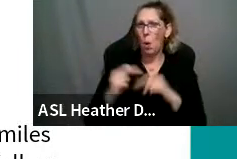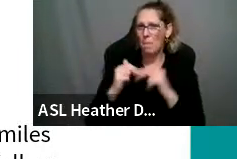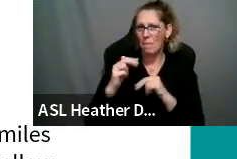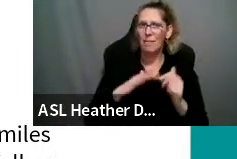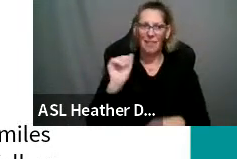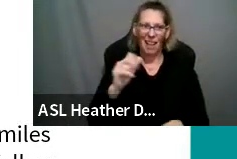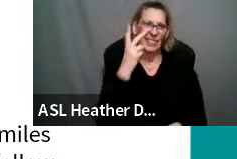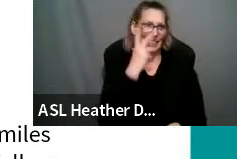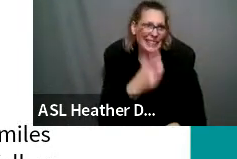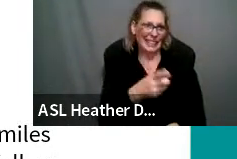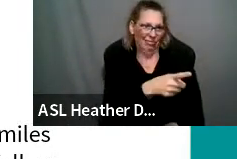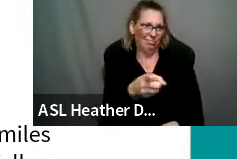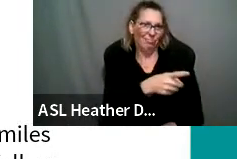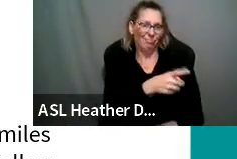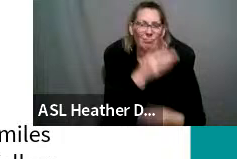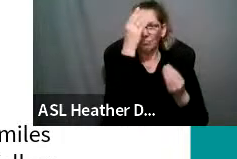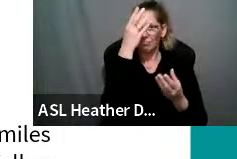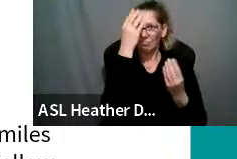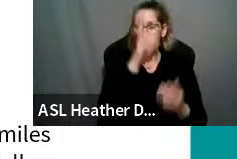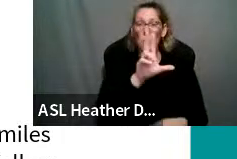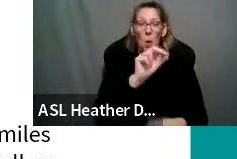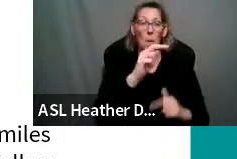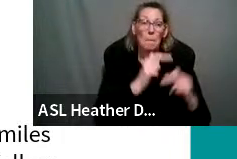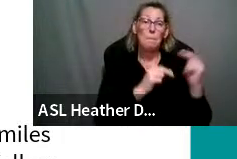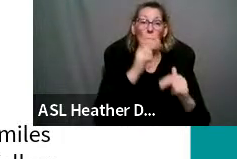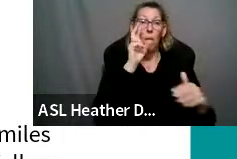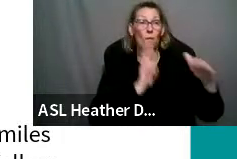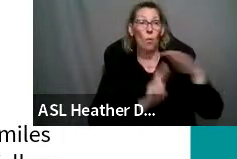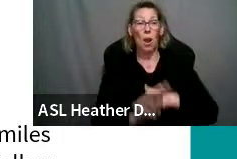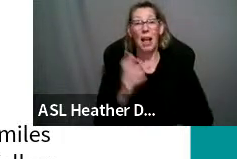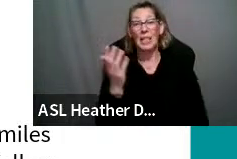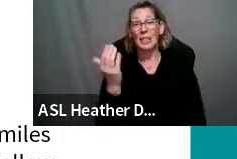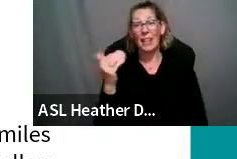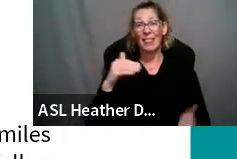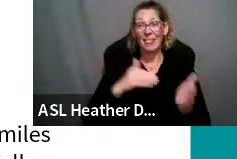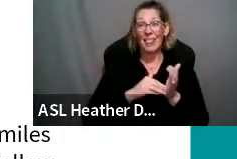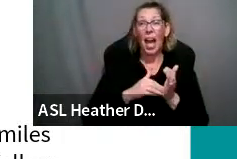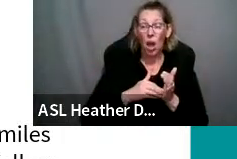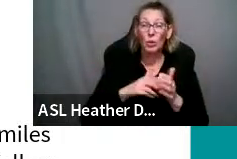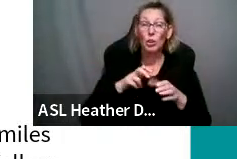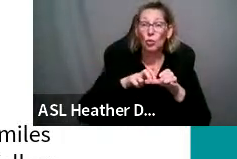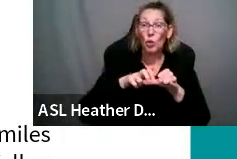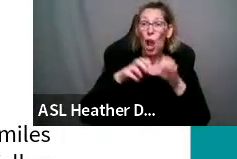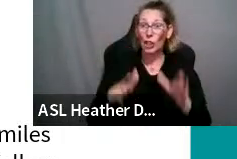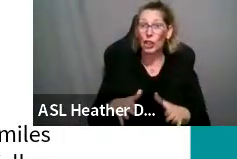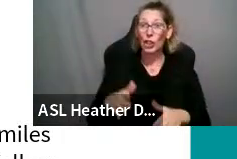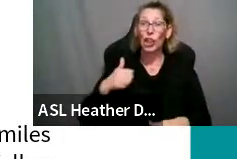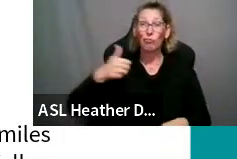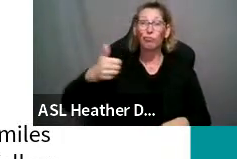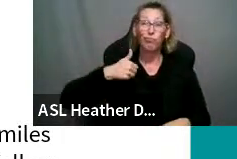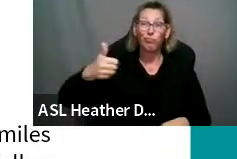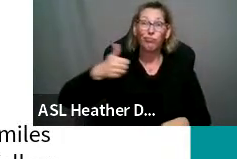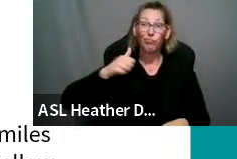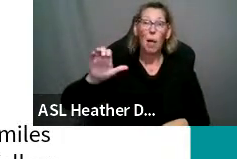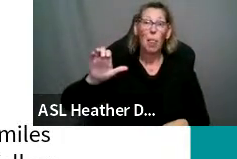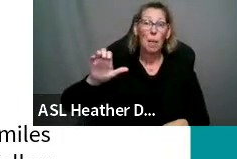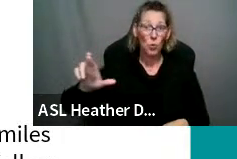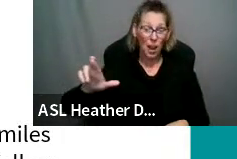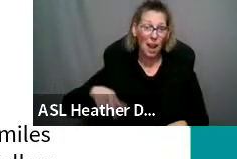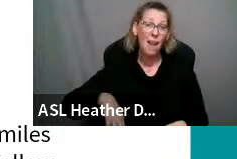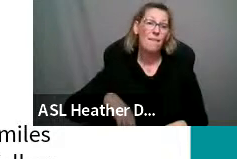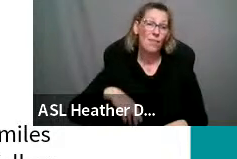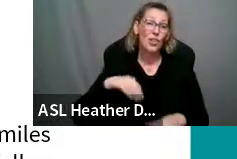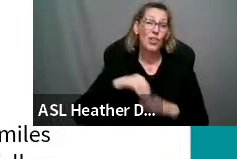data there showing the no build is forecast about almost 15,000 transit riders crossing the Columbia River in